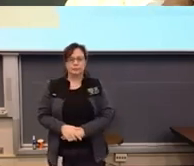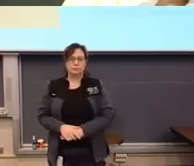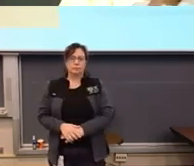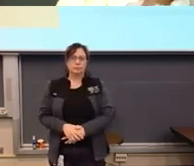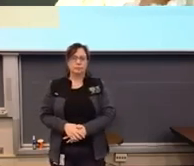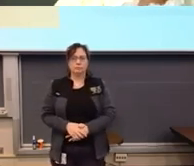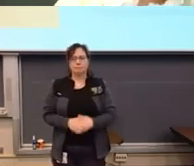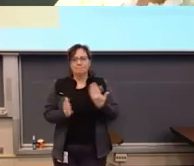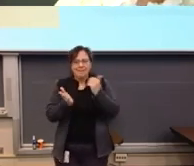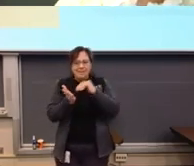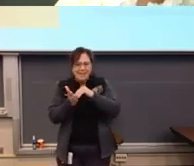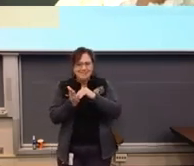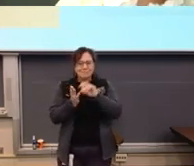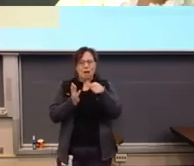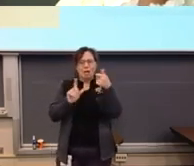And again, another